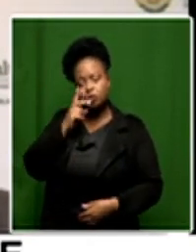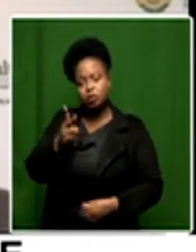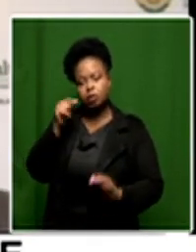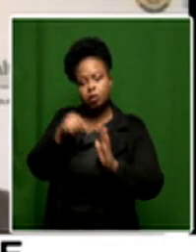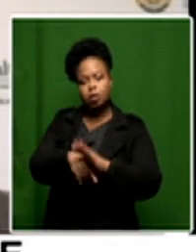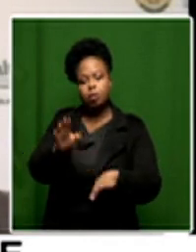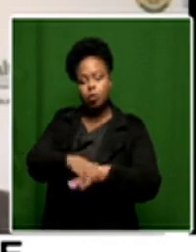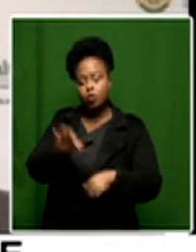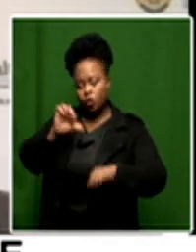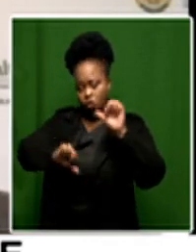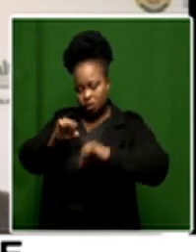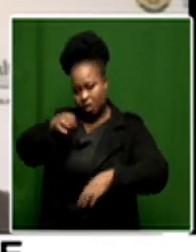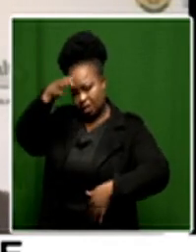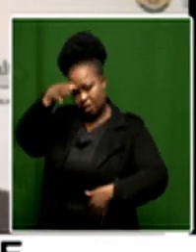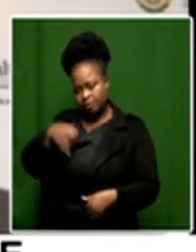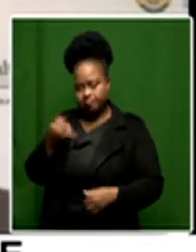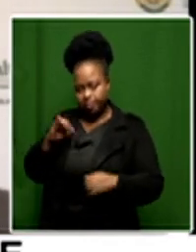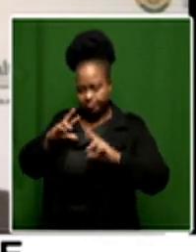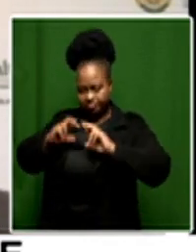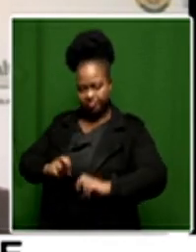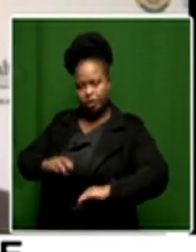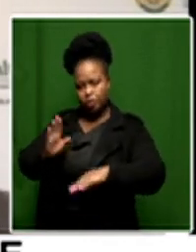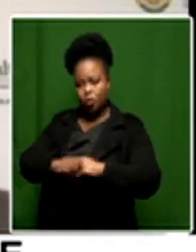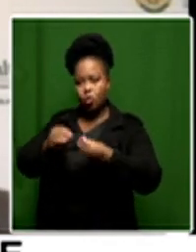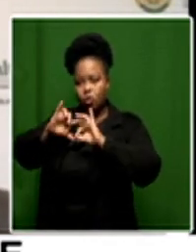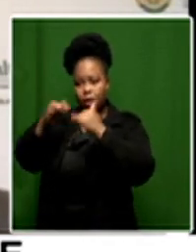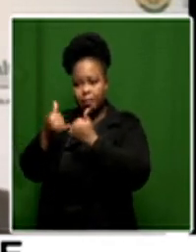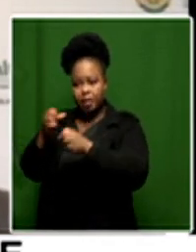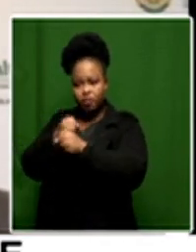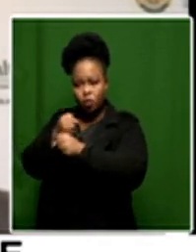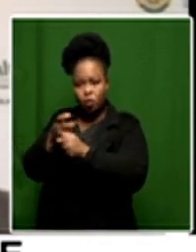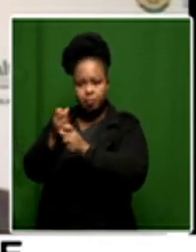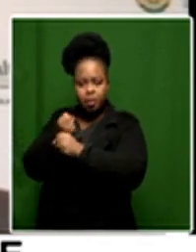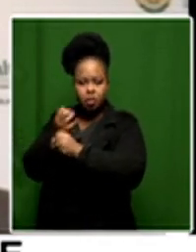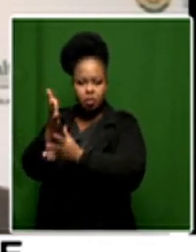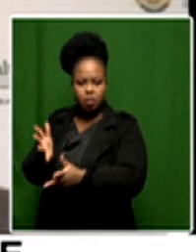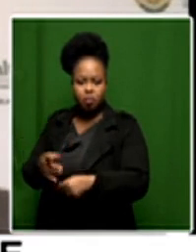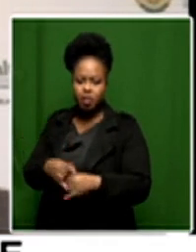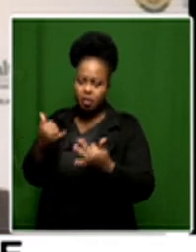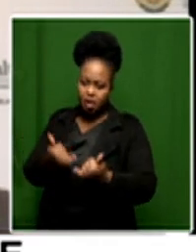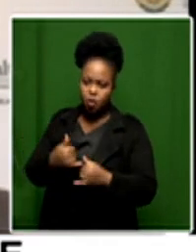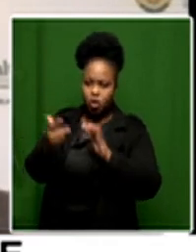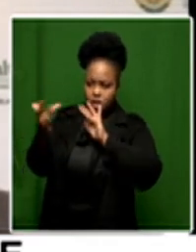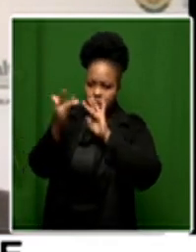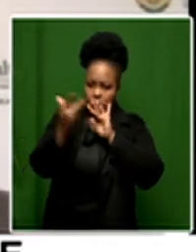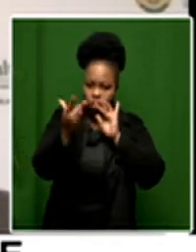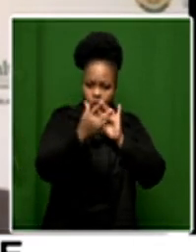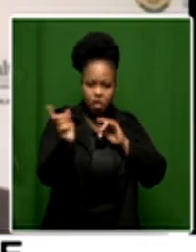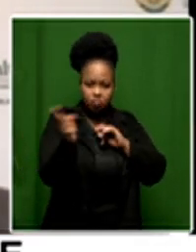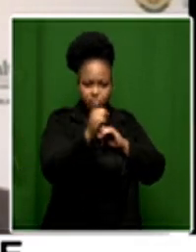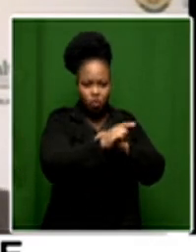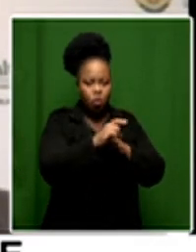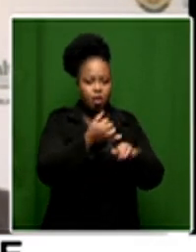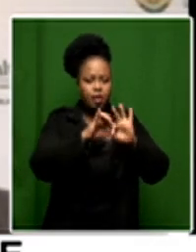detail to which our scientists go to engage those who are manufacturers. At the moment, we are approaching all of the manufacturers to say to